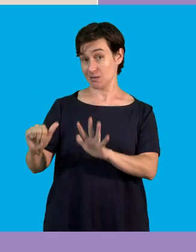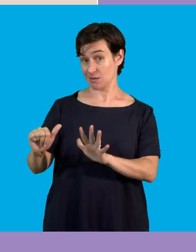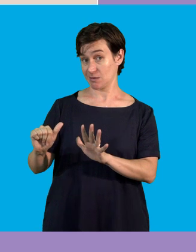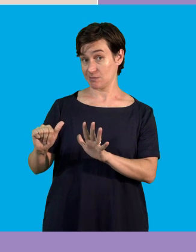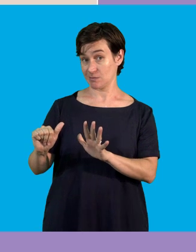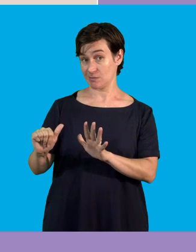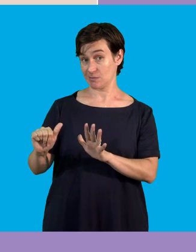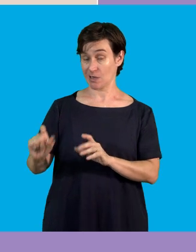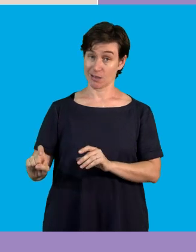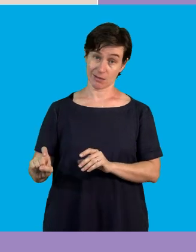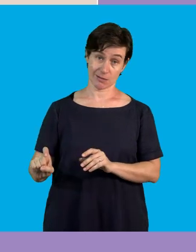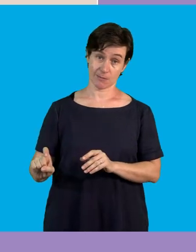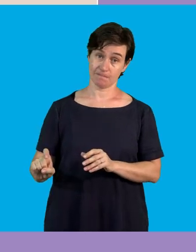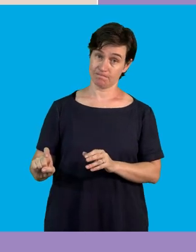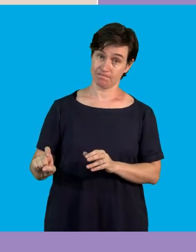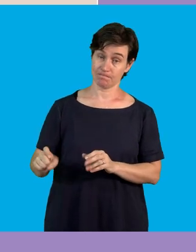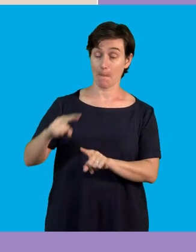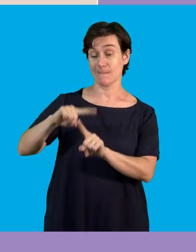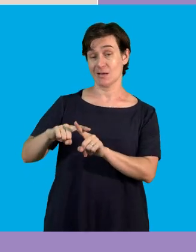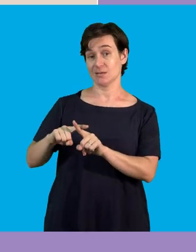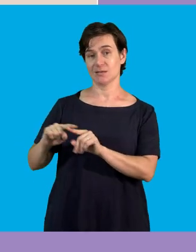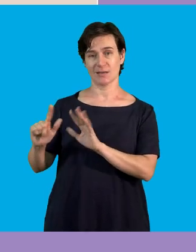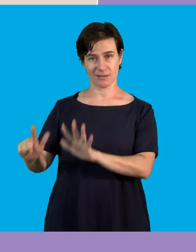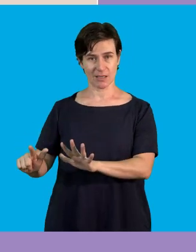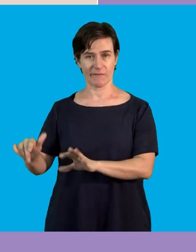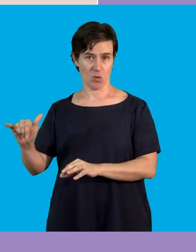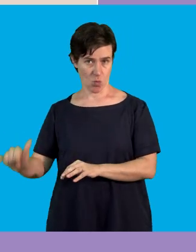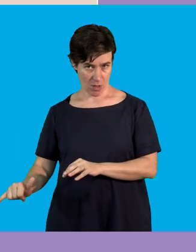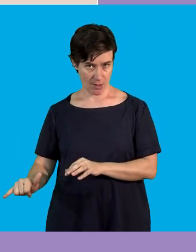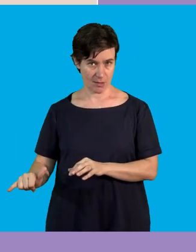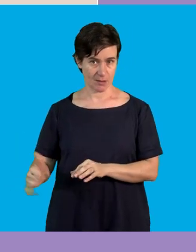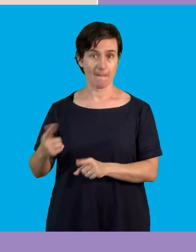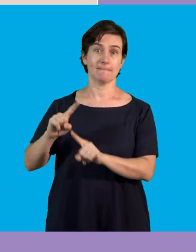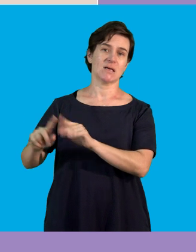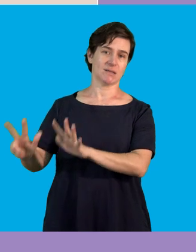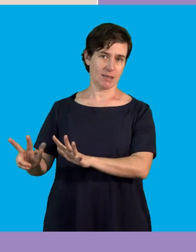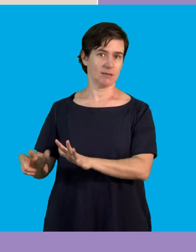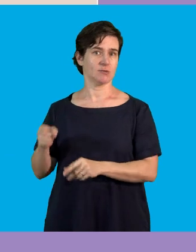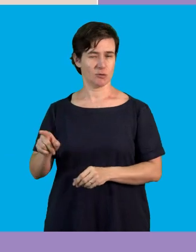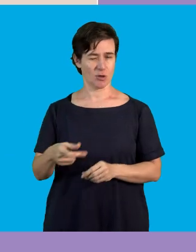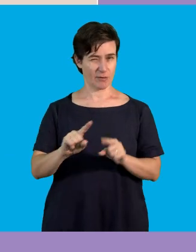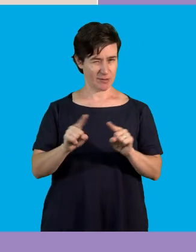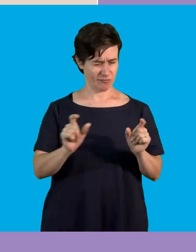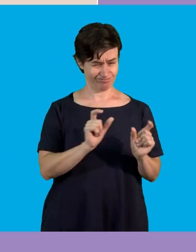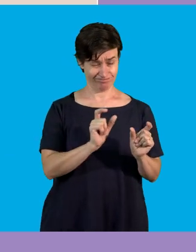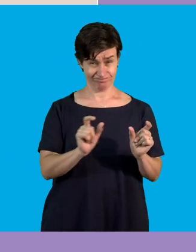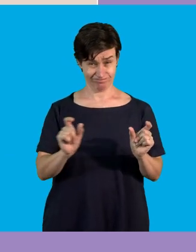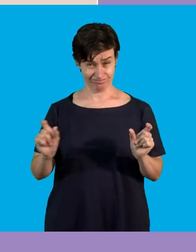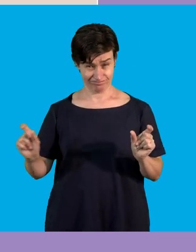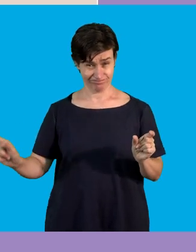cubed minus 6x plus 7y plus